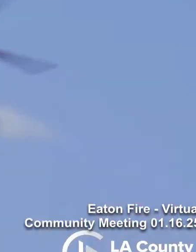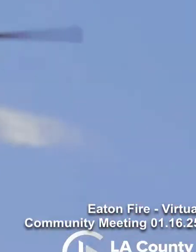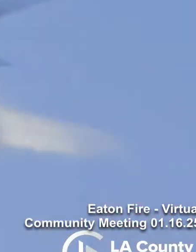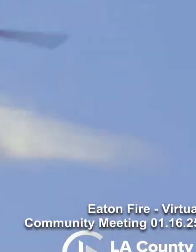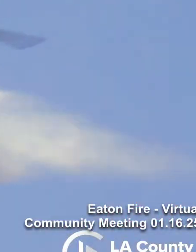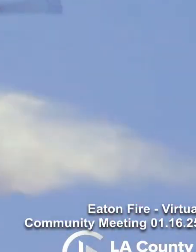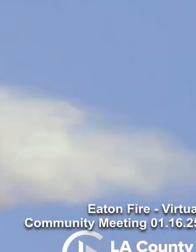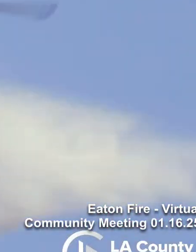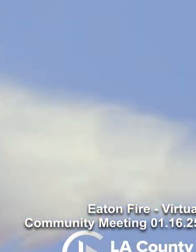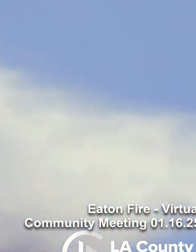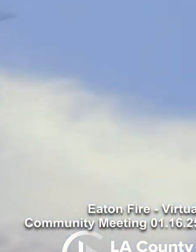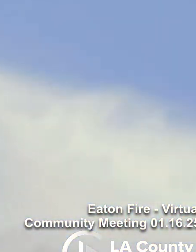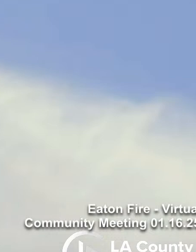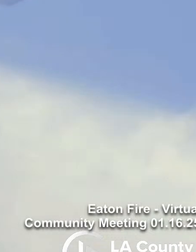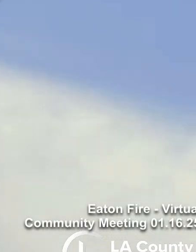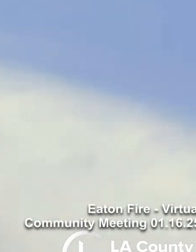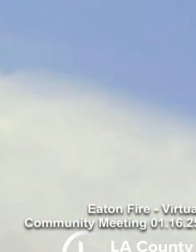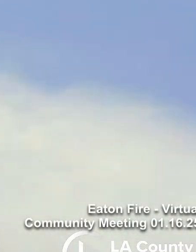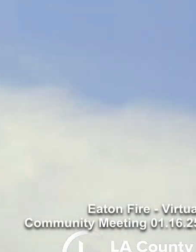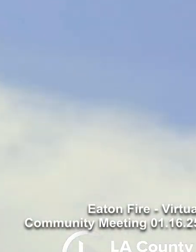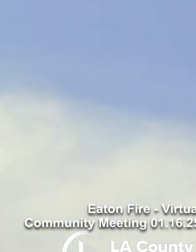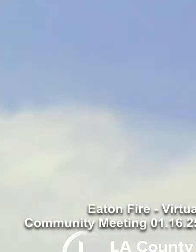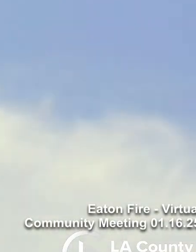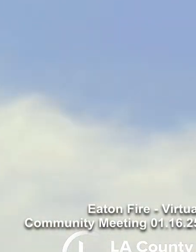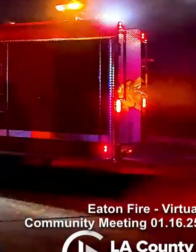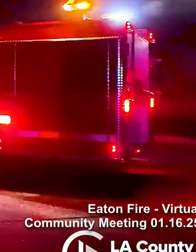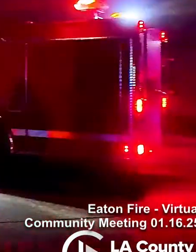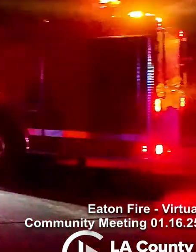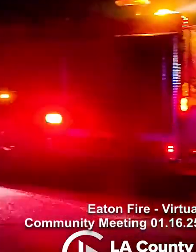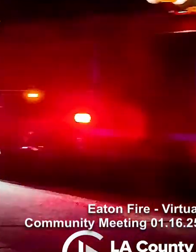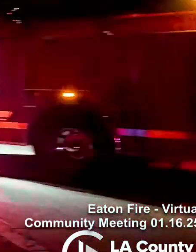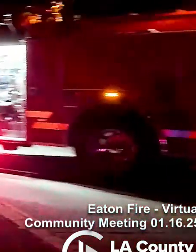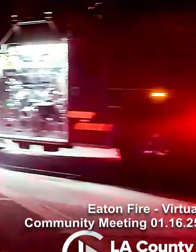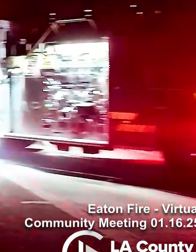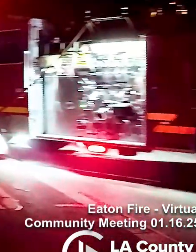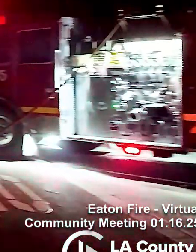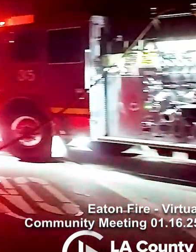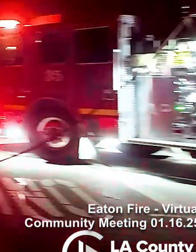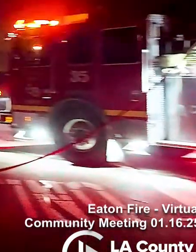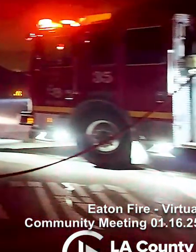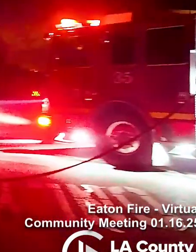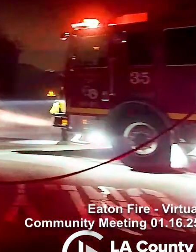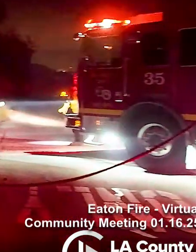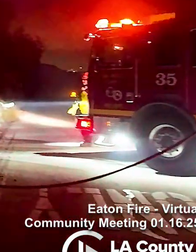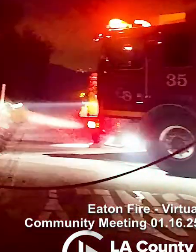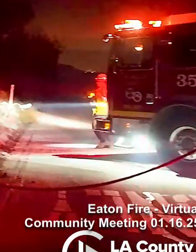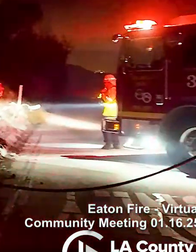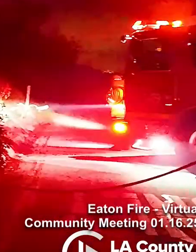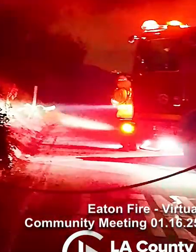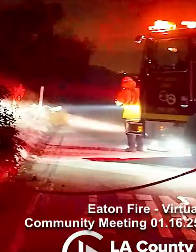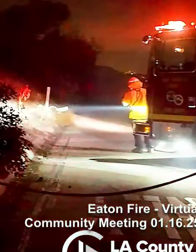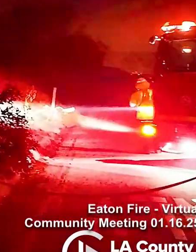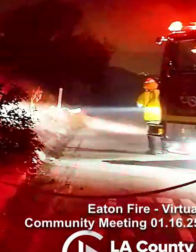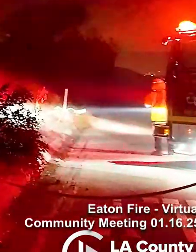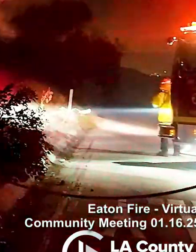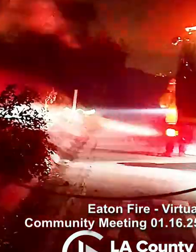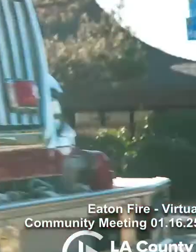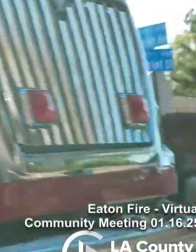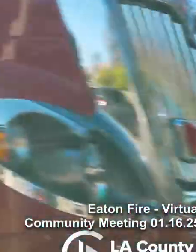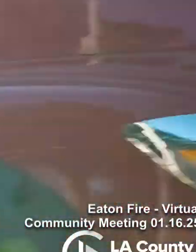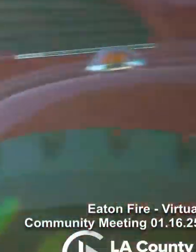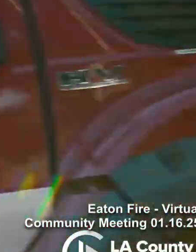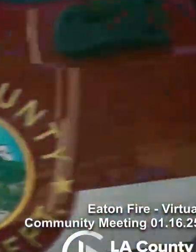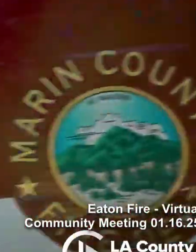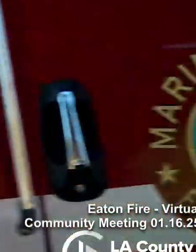all types of pieces of equipment and apparatus that are assigned to the incident, both fire, law enforcement, contractors, and civilians. So we